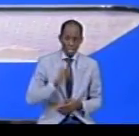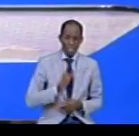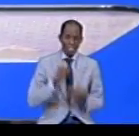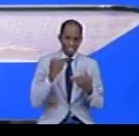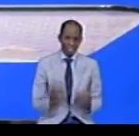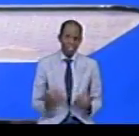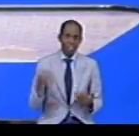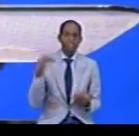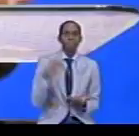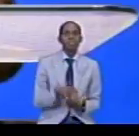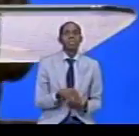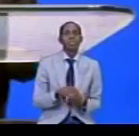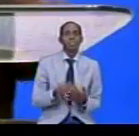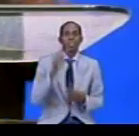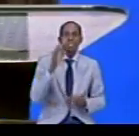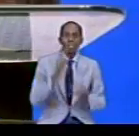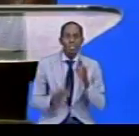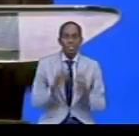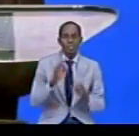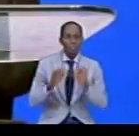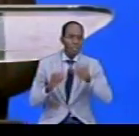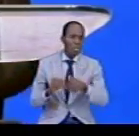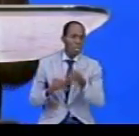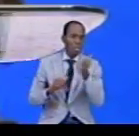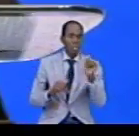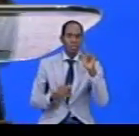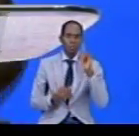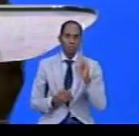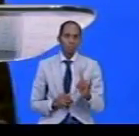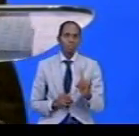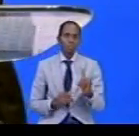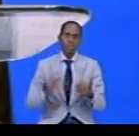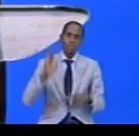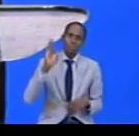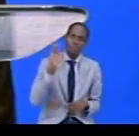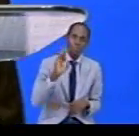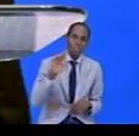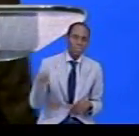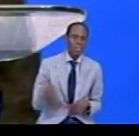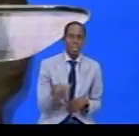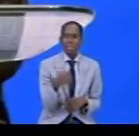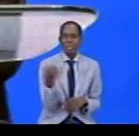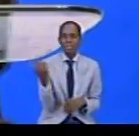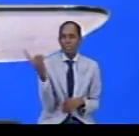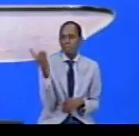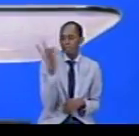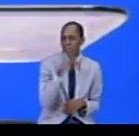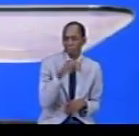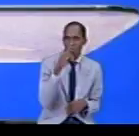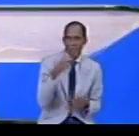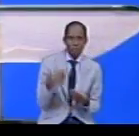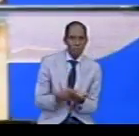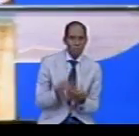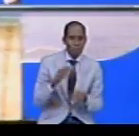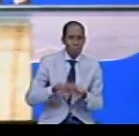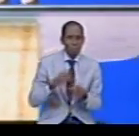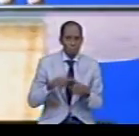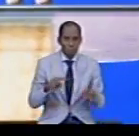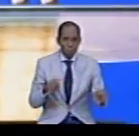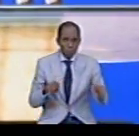now again if any man preach any other gospel unto you